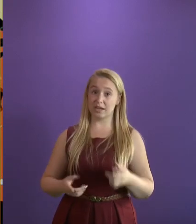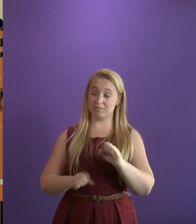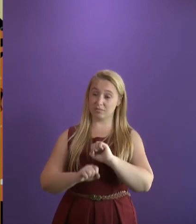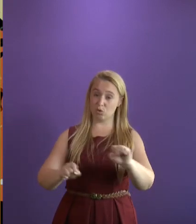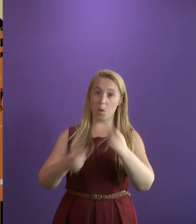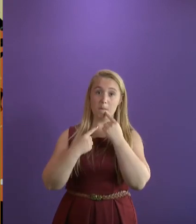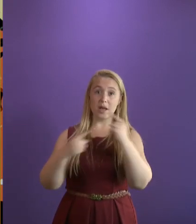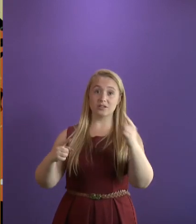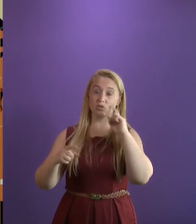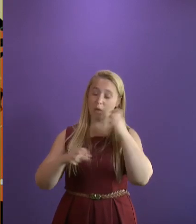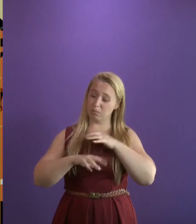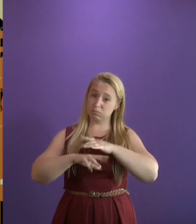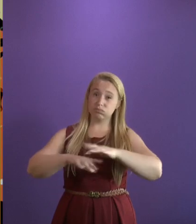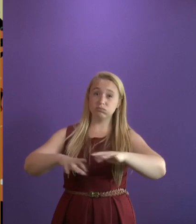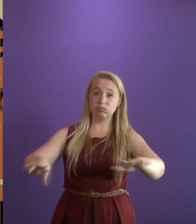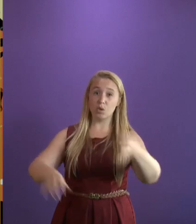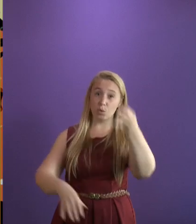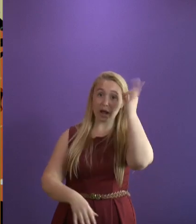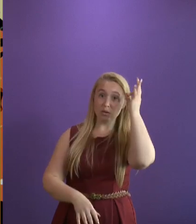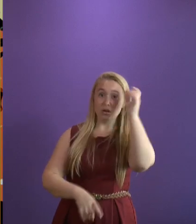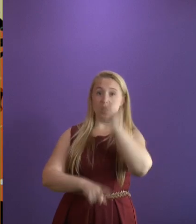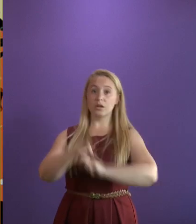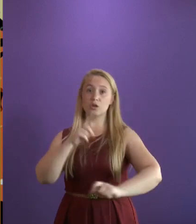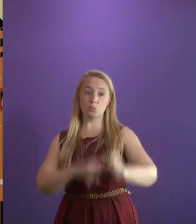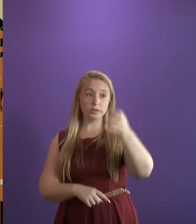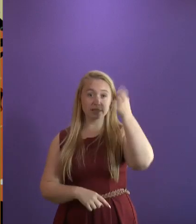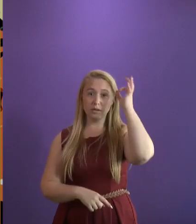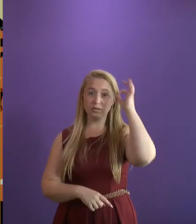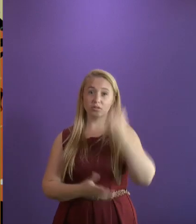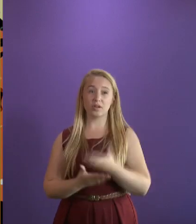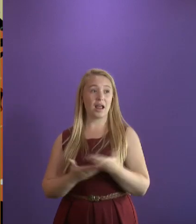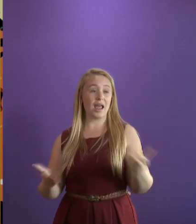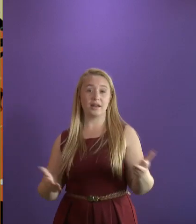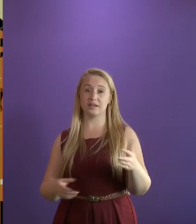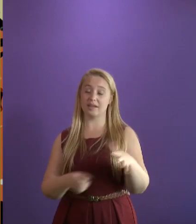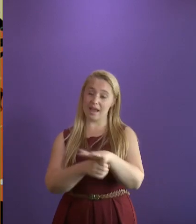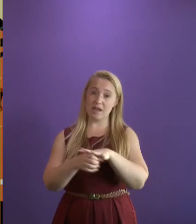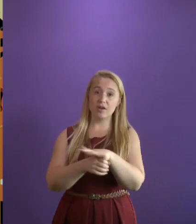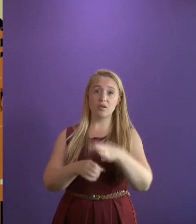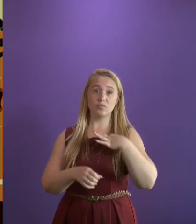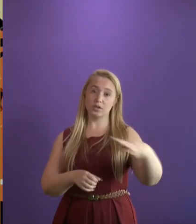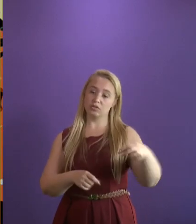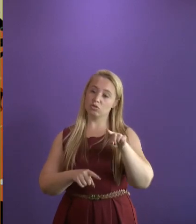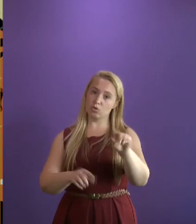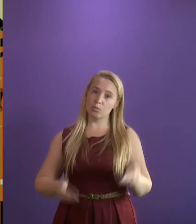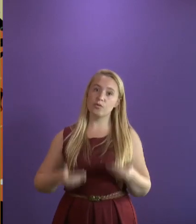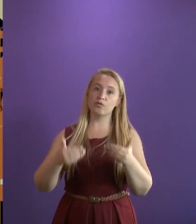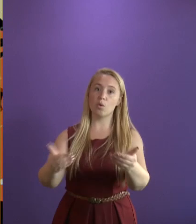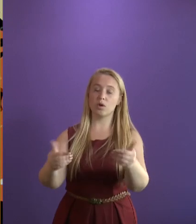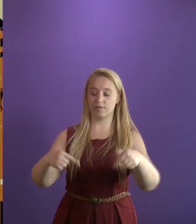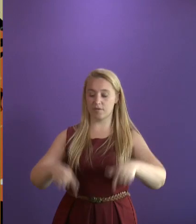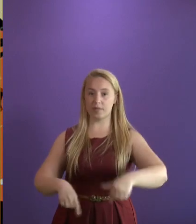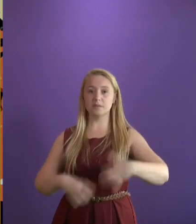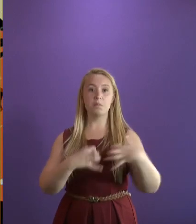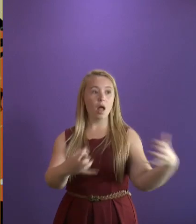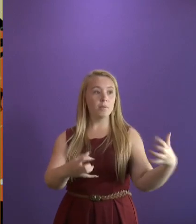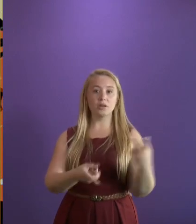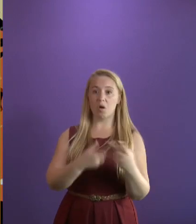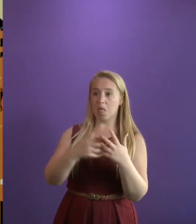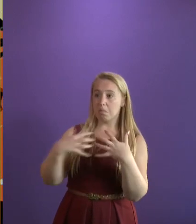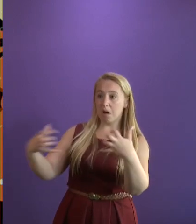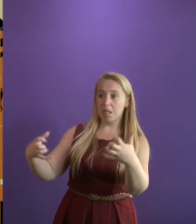of Scotland in councils, in community councils, and whatever representation you take forward in this Parliament and that Parliament